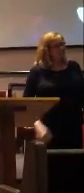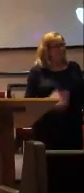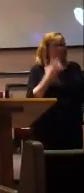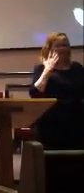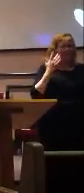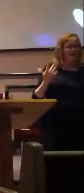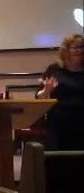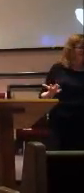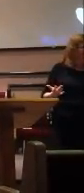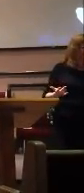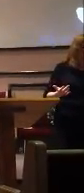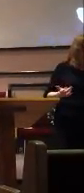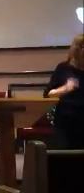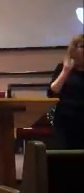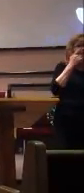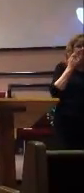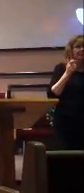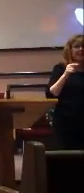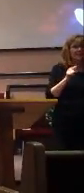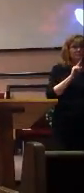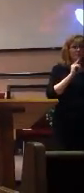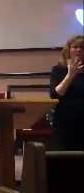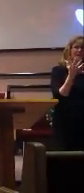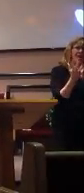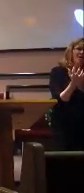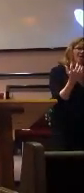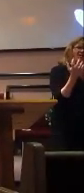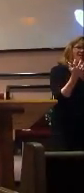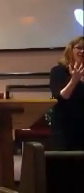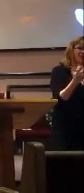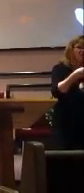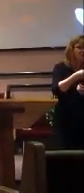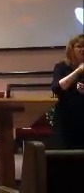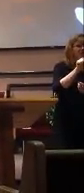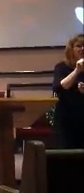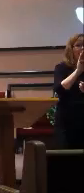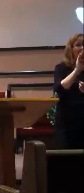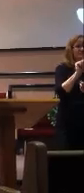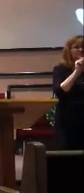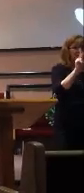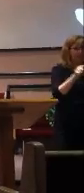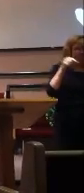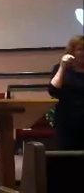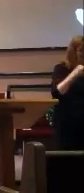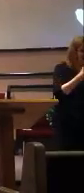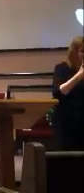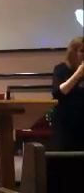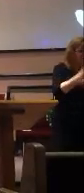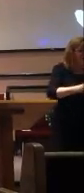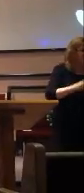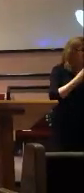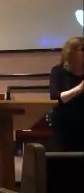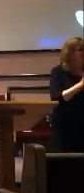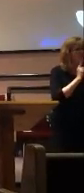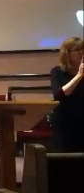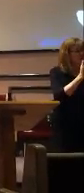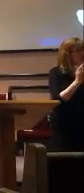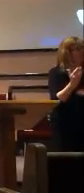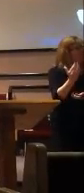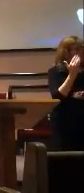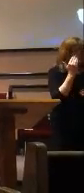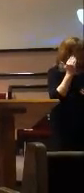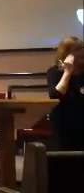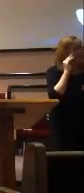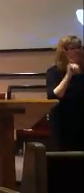why? Because there is a hunger on the part of GLBT people in that part of the world to know that there is